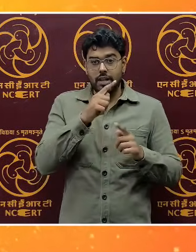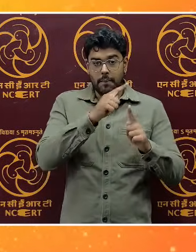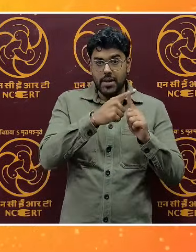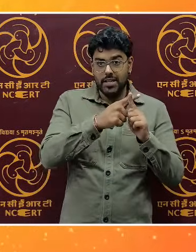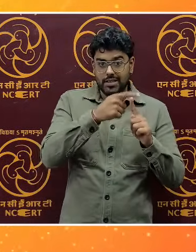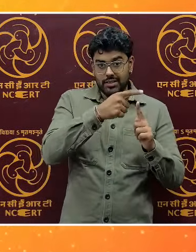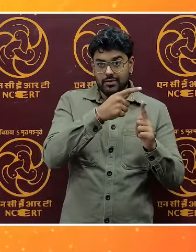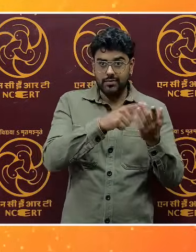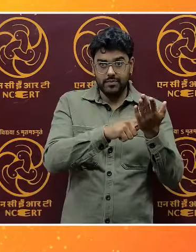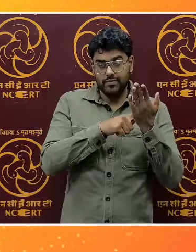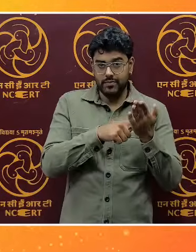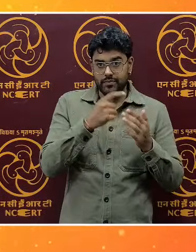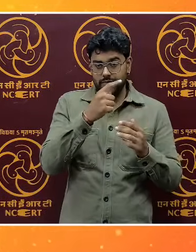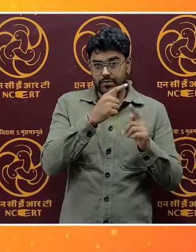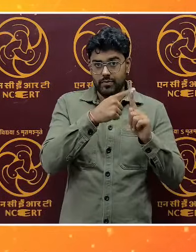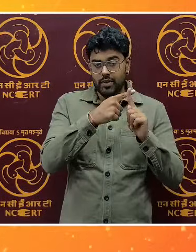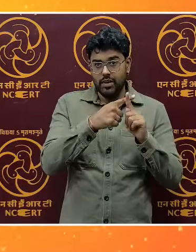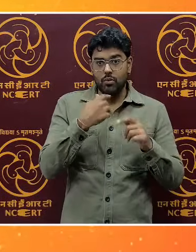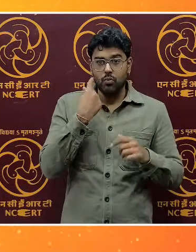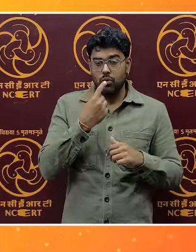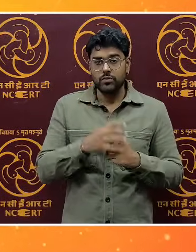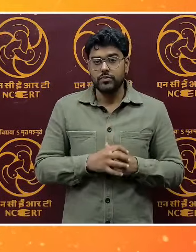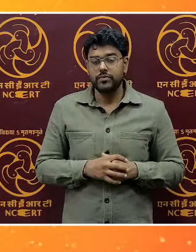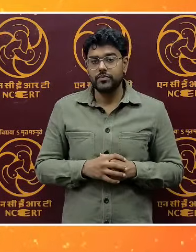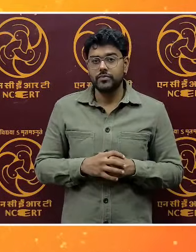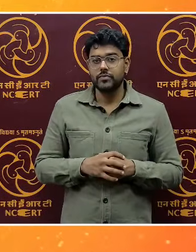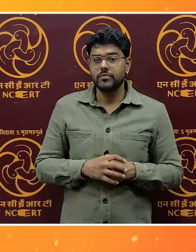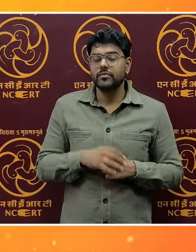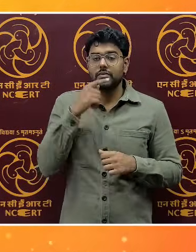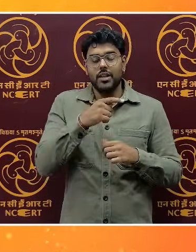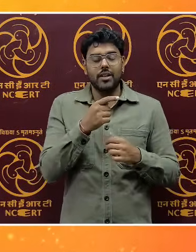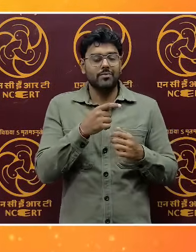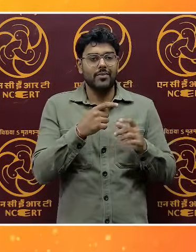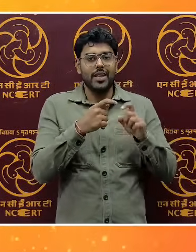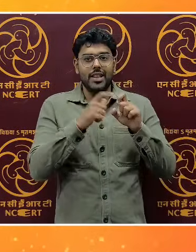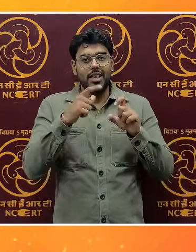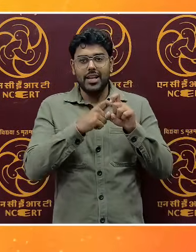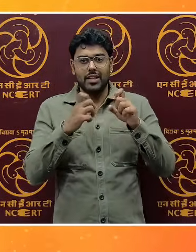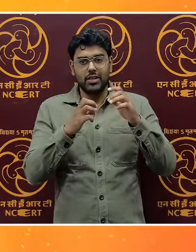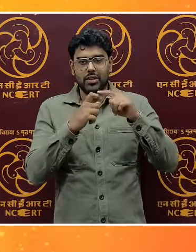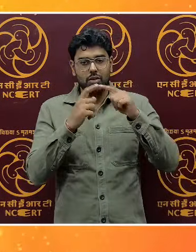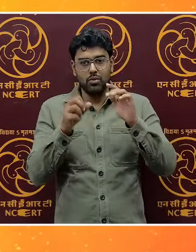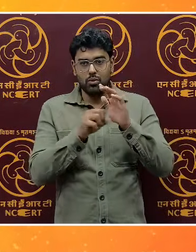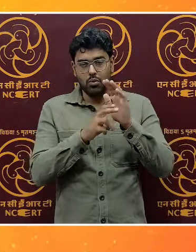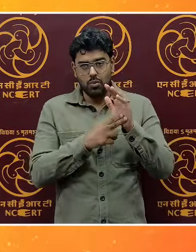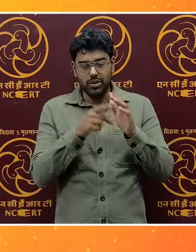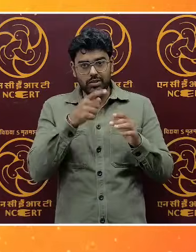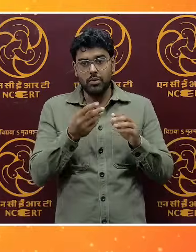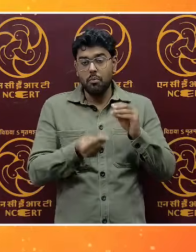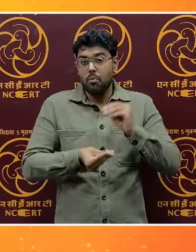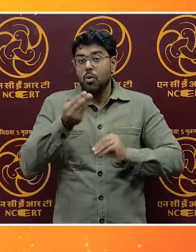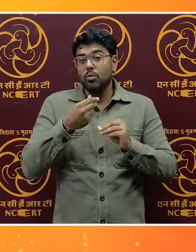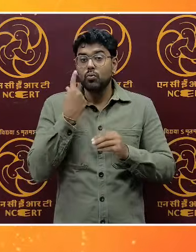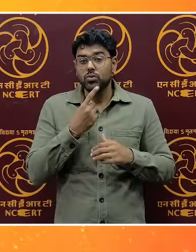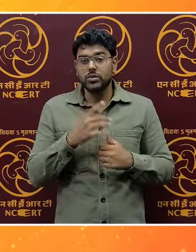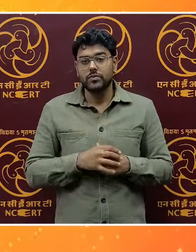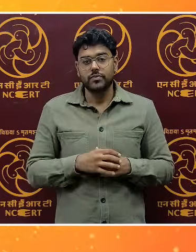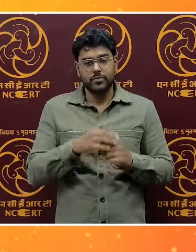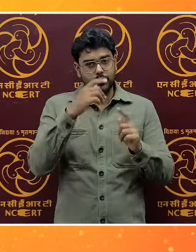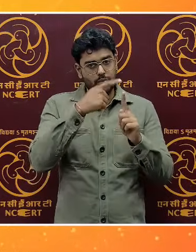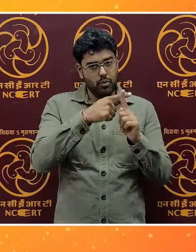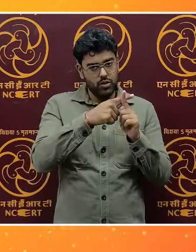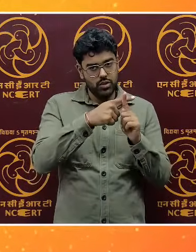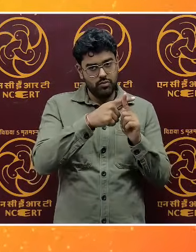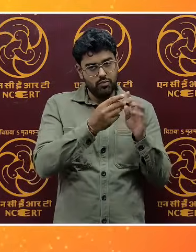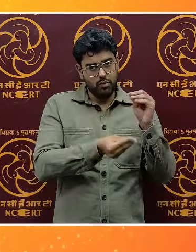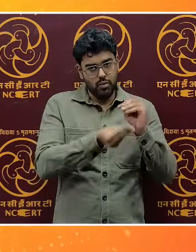positive. The one which is receiving, giving electron, that means now which charge is more here? Okay. Positive